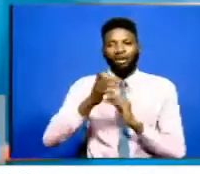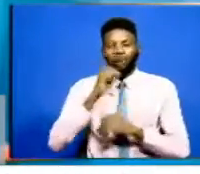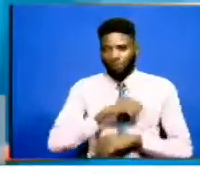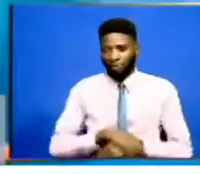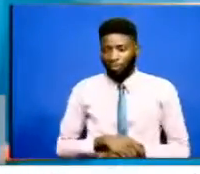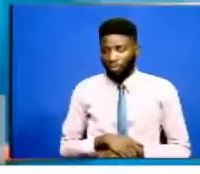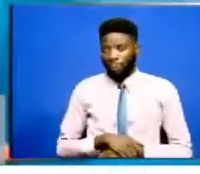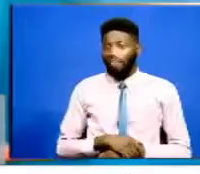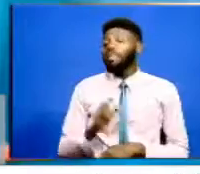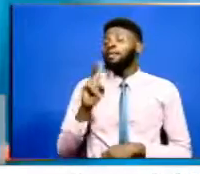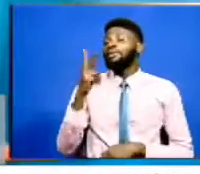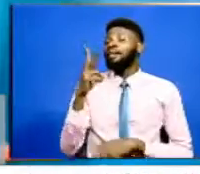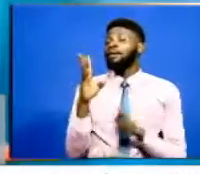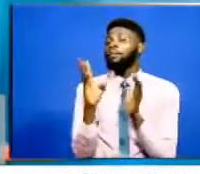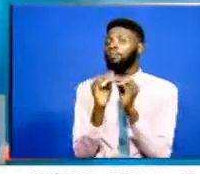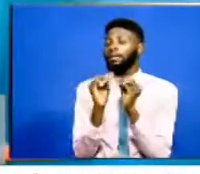will,